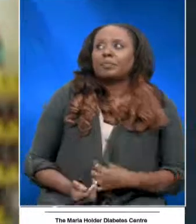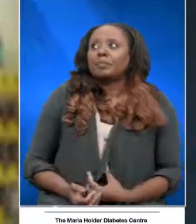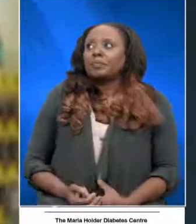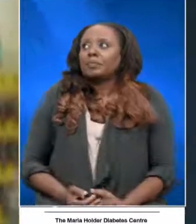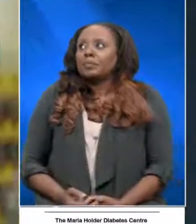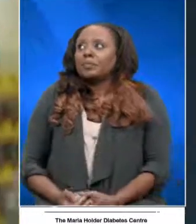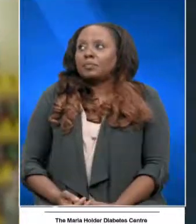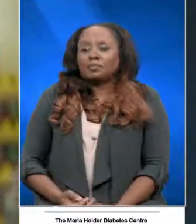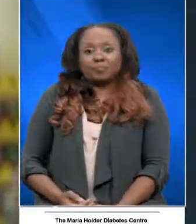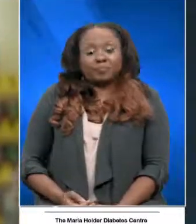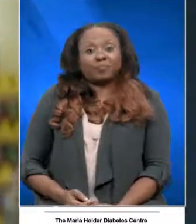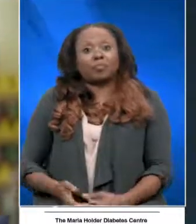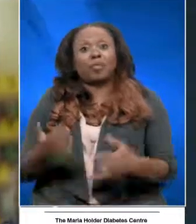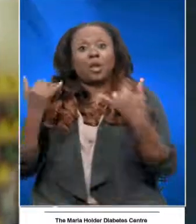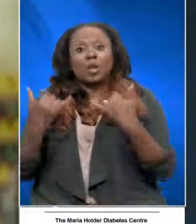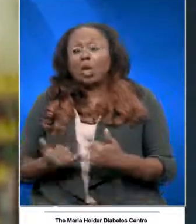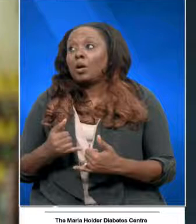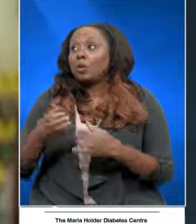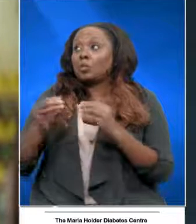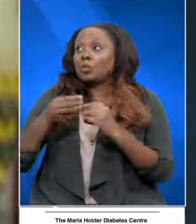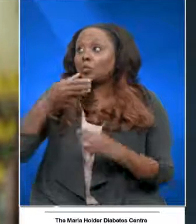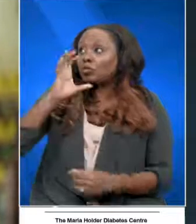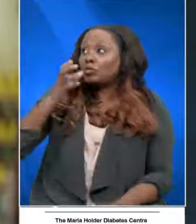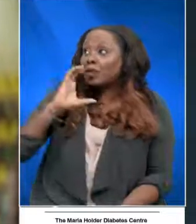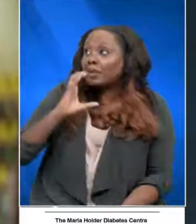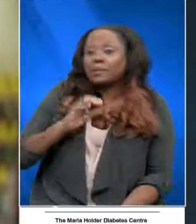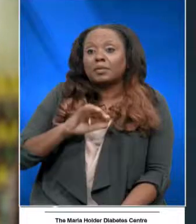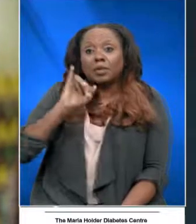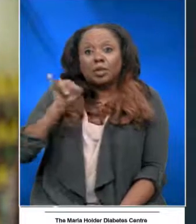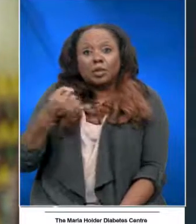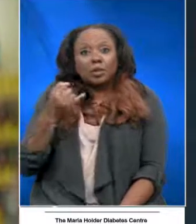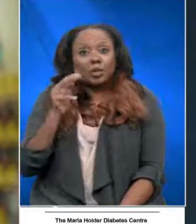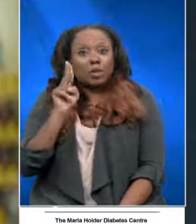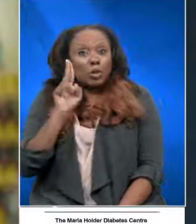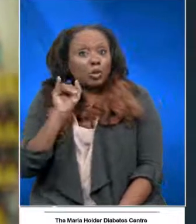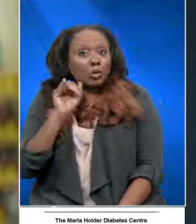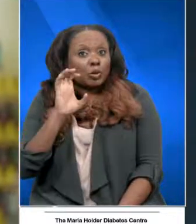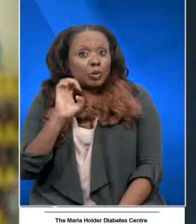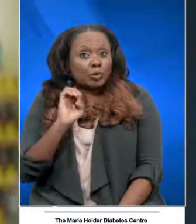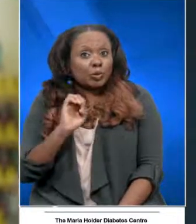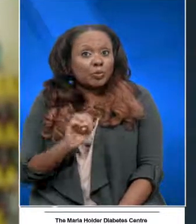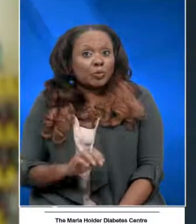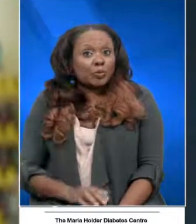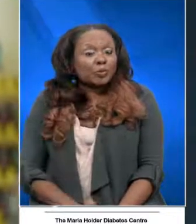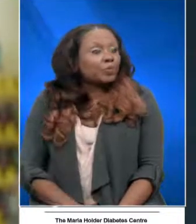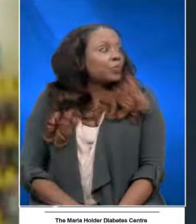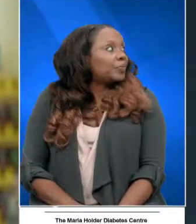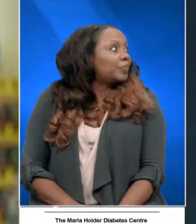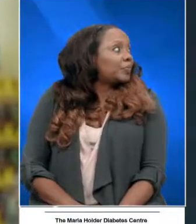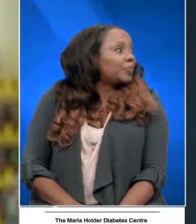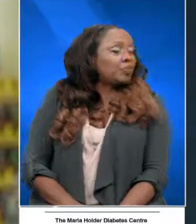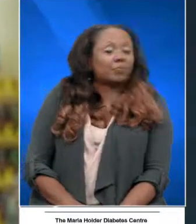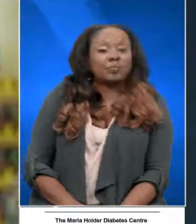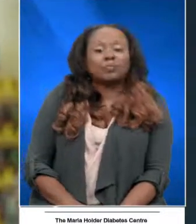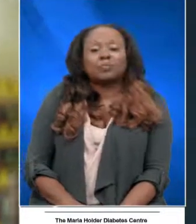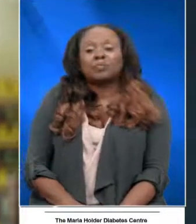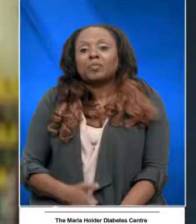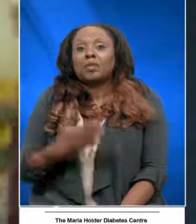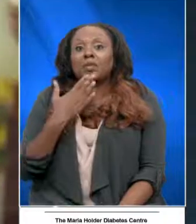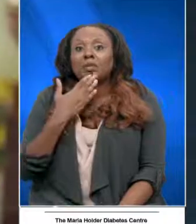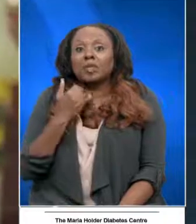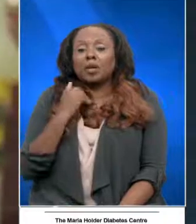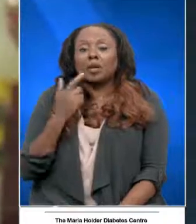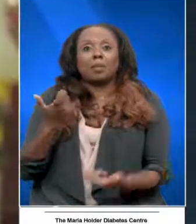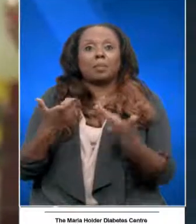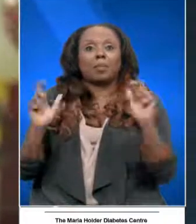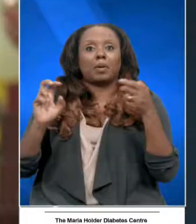so we have a bunch of soft drinks and juices, and it could get a little ticklish in this area. Added sugar is a major concern. You know, we have